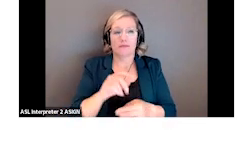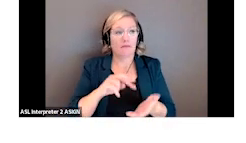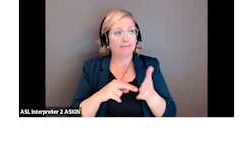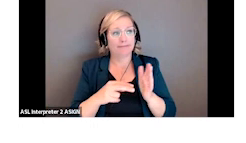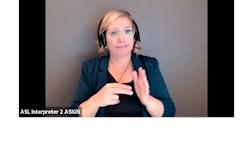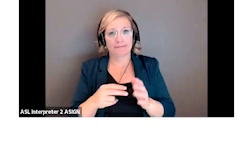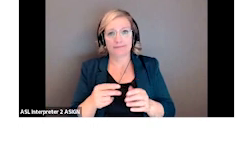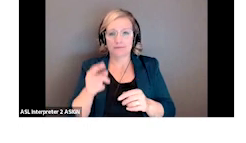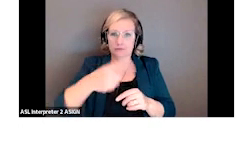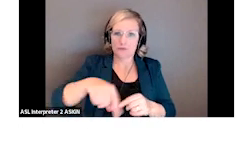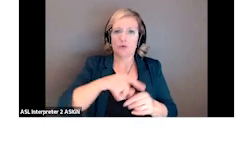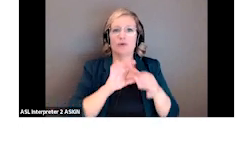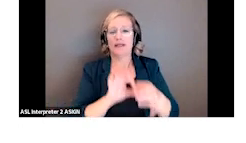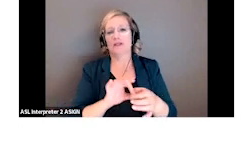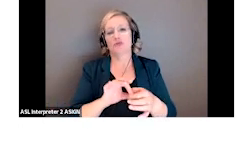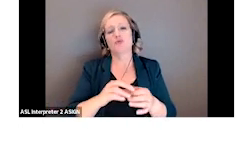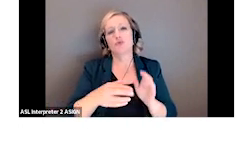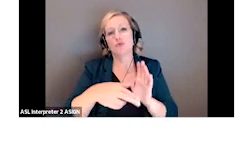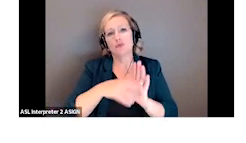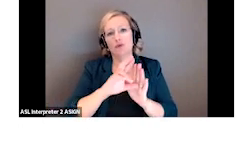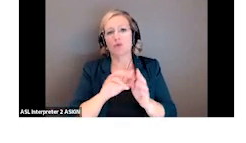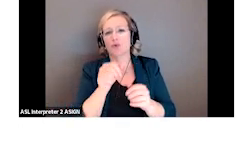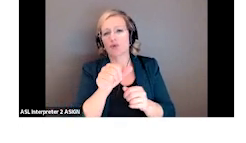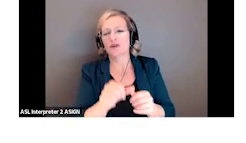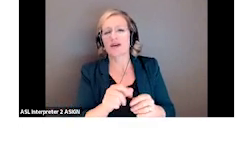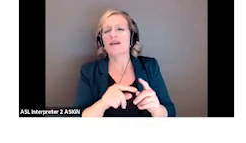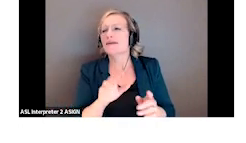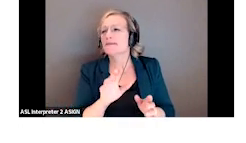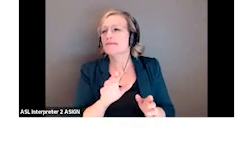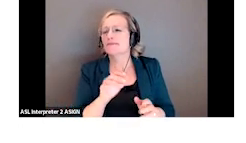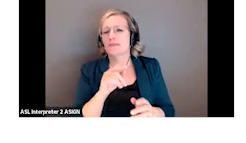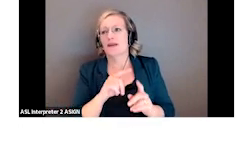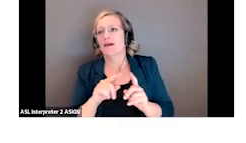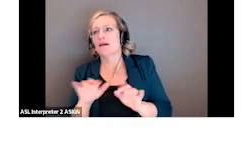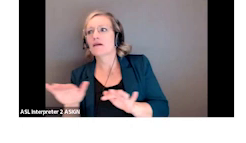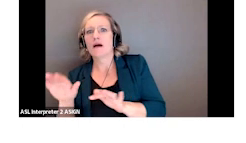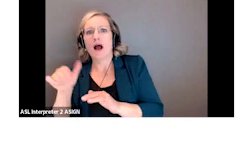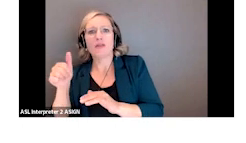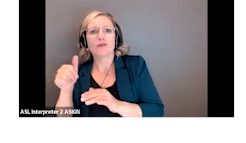to some service to buy reviews, etc. Okay.